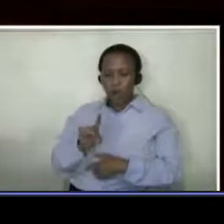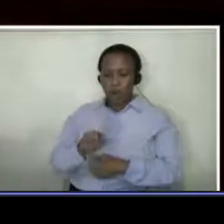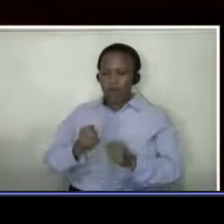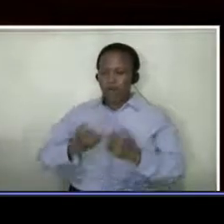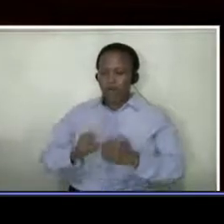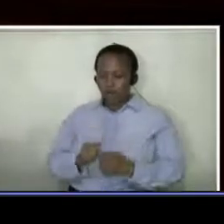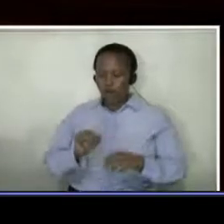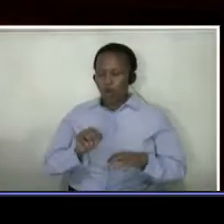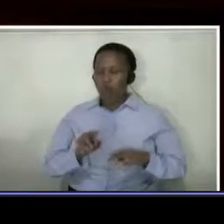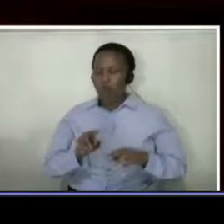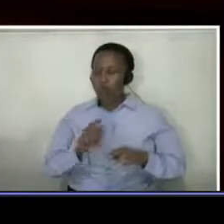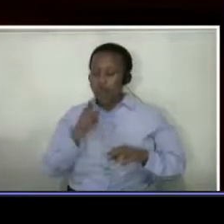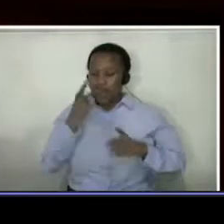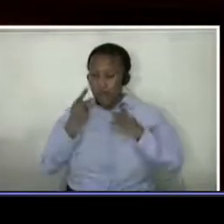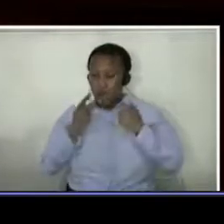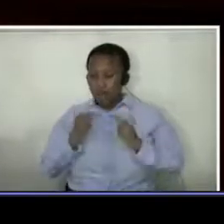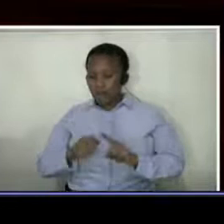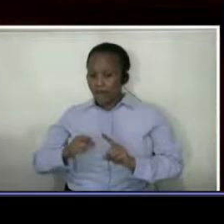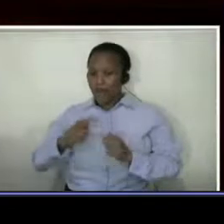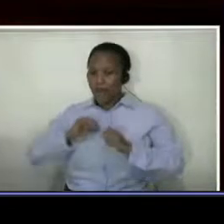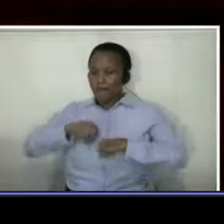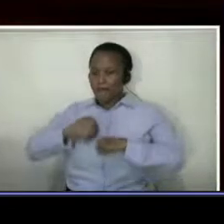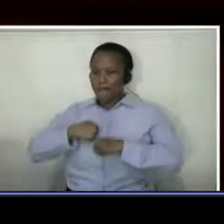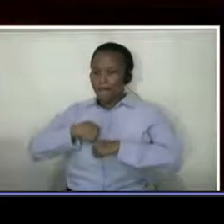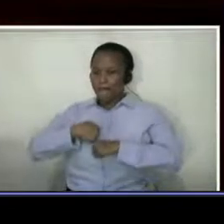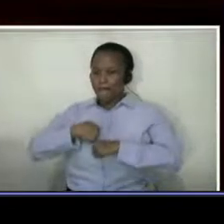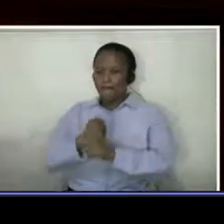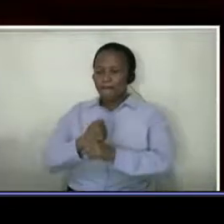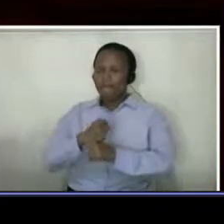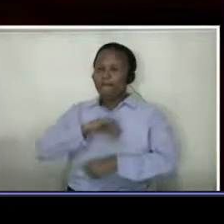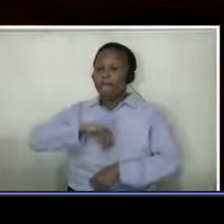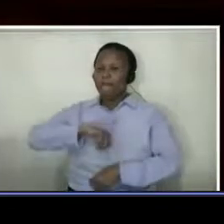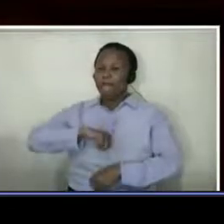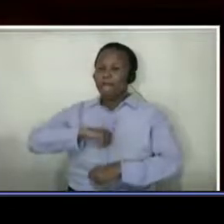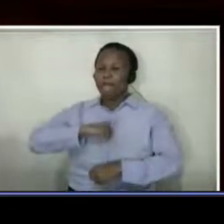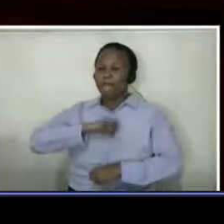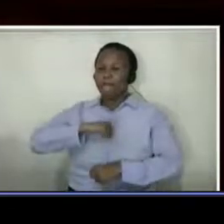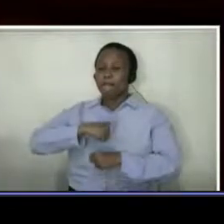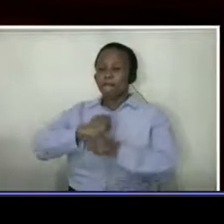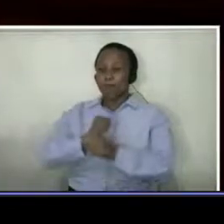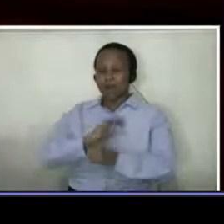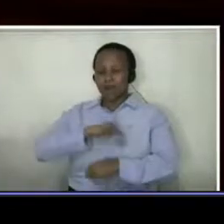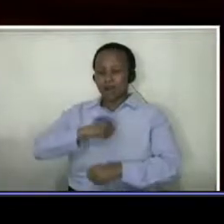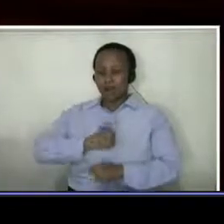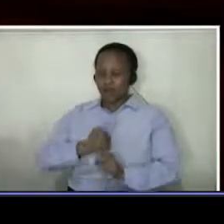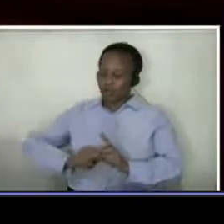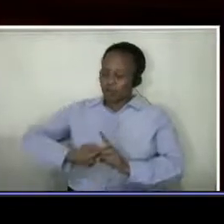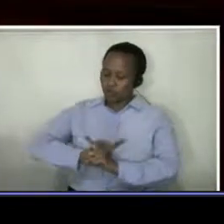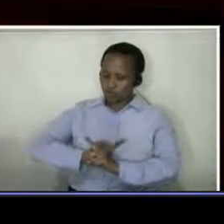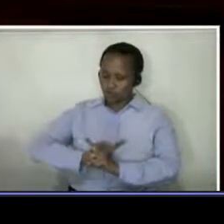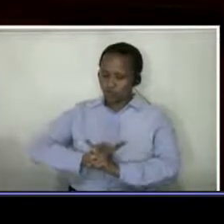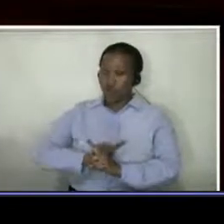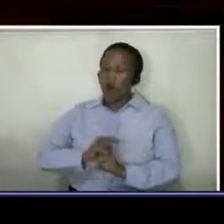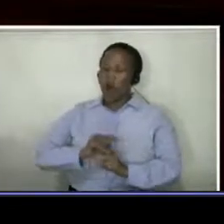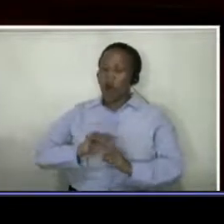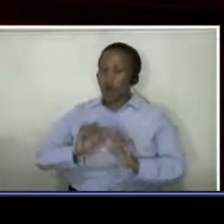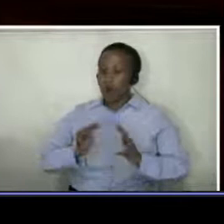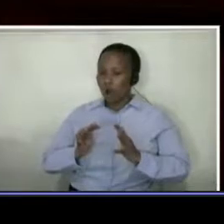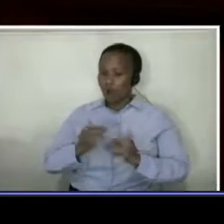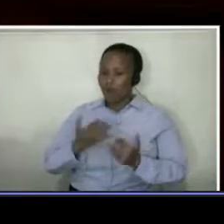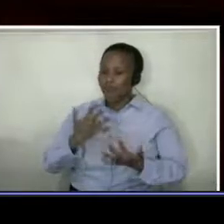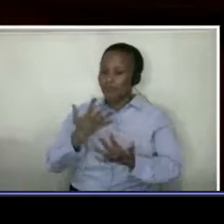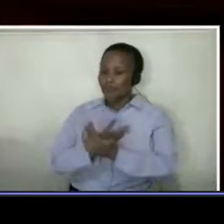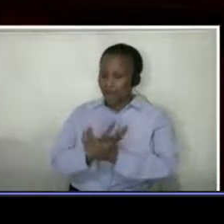the enemy. Hence, as a responsible party, we must take stock to identify our own contribution in